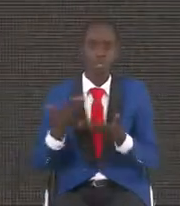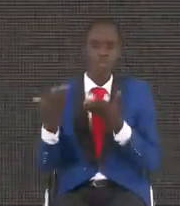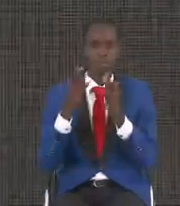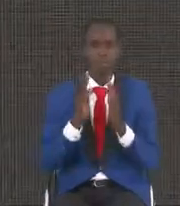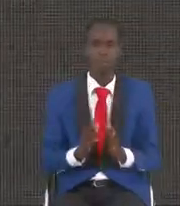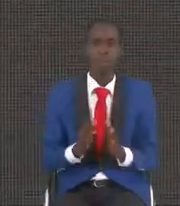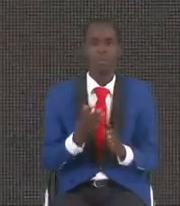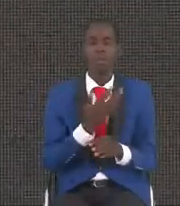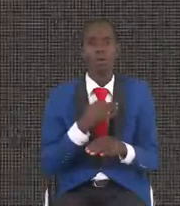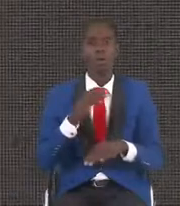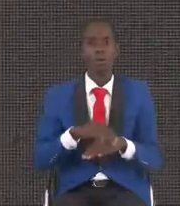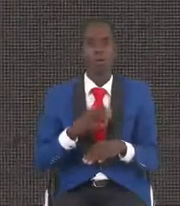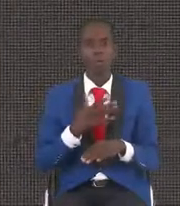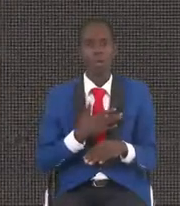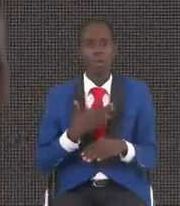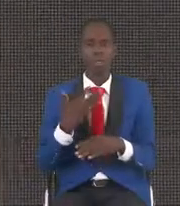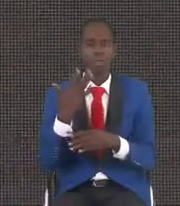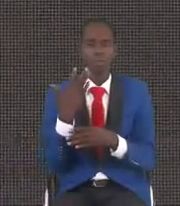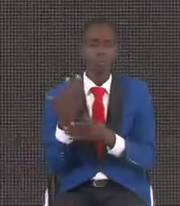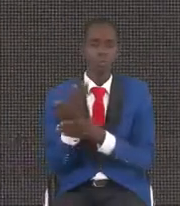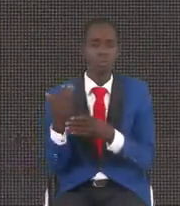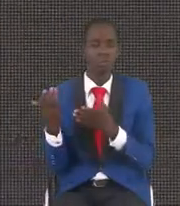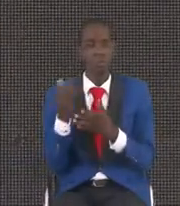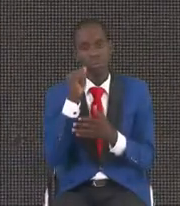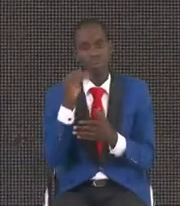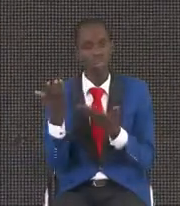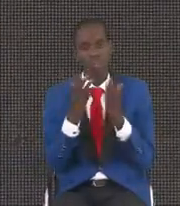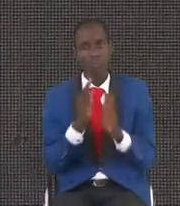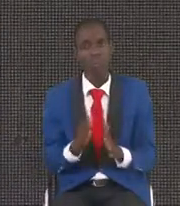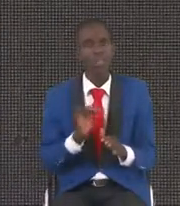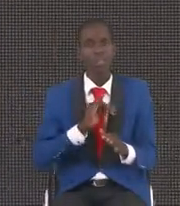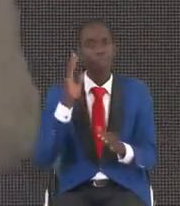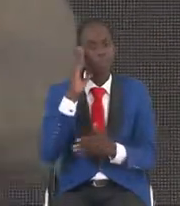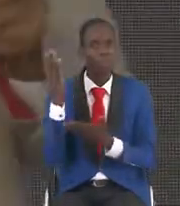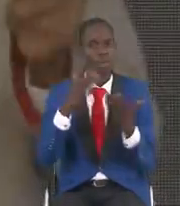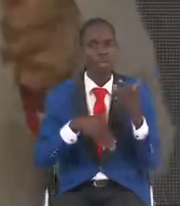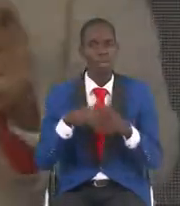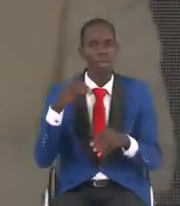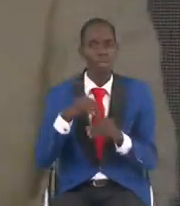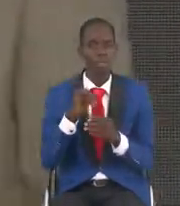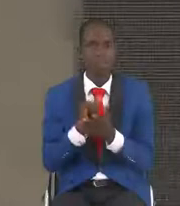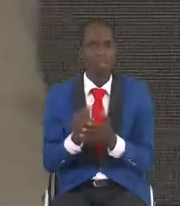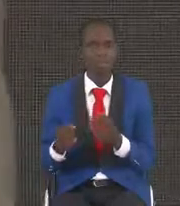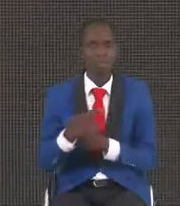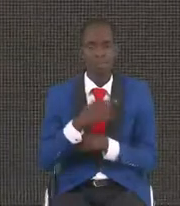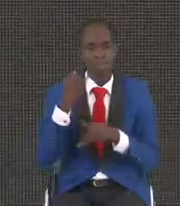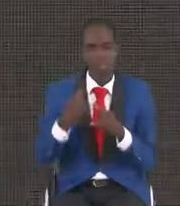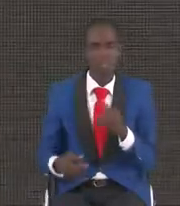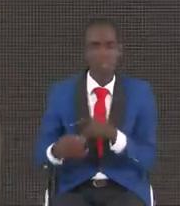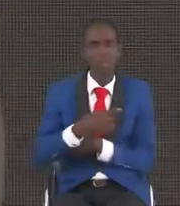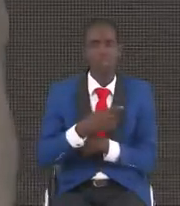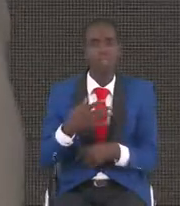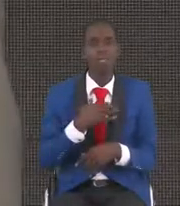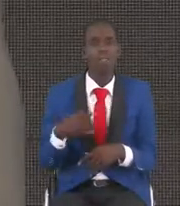my handmaids, I will pour out in those days, last days, of my spirit, and they